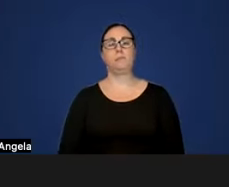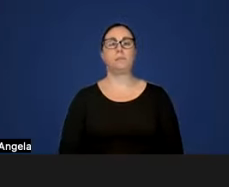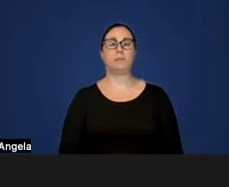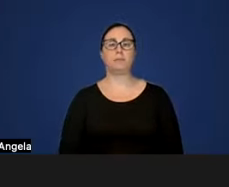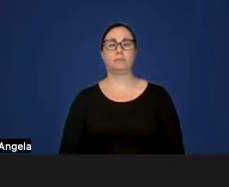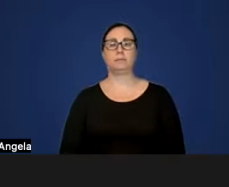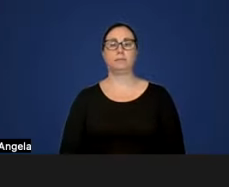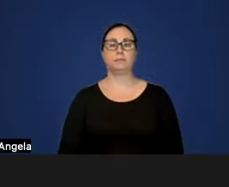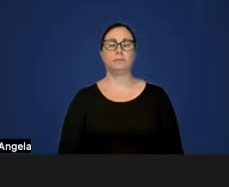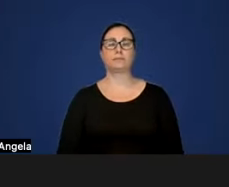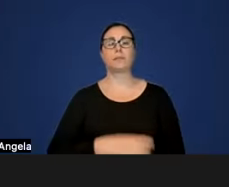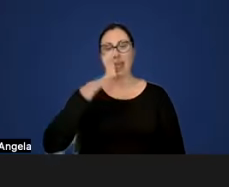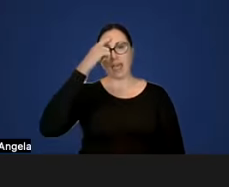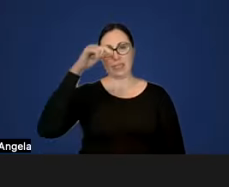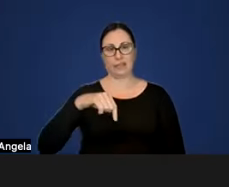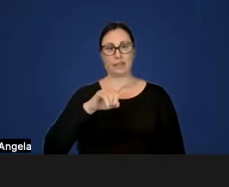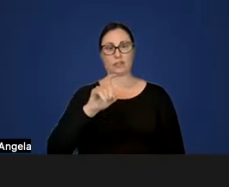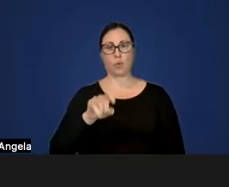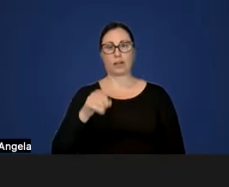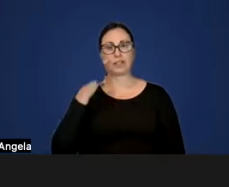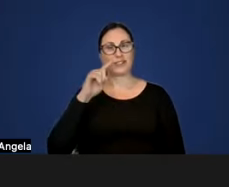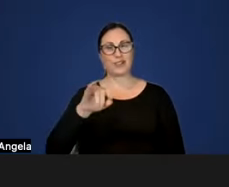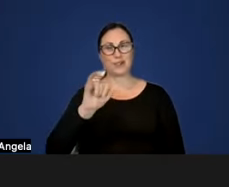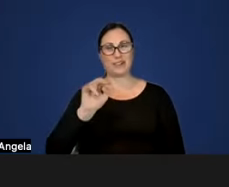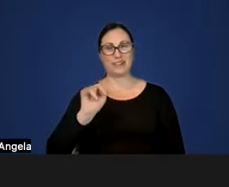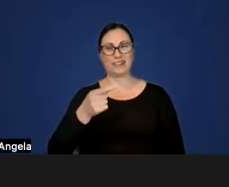So I think this question is for you, Ingrid.